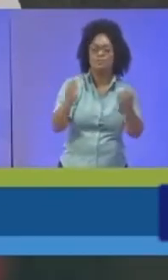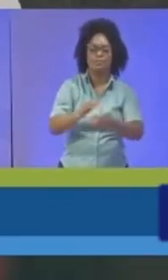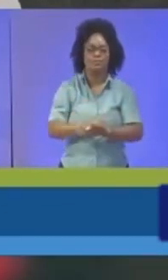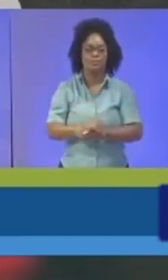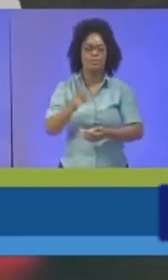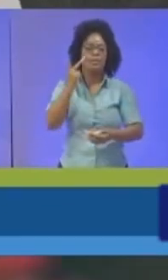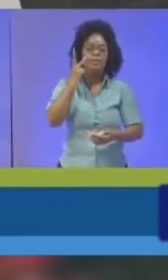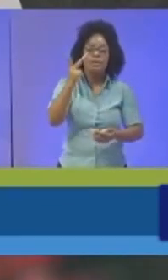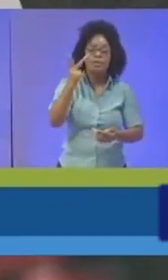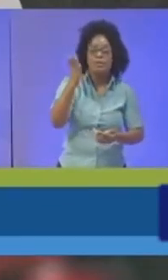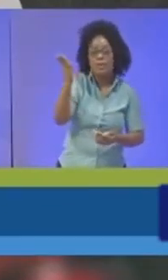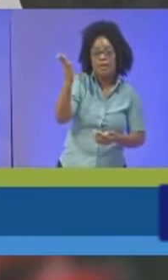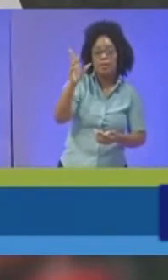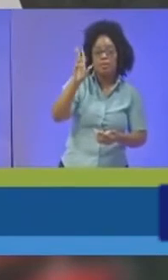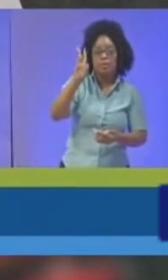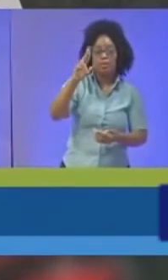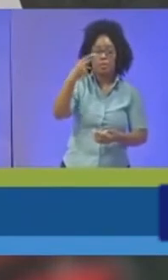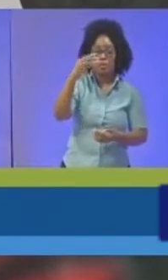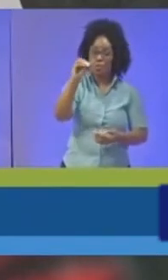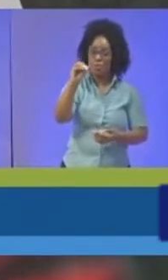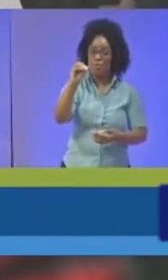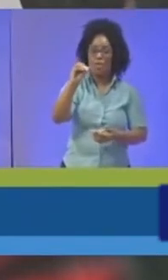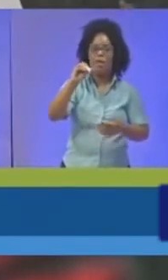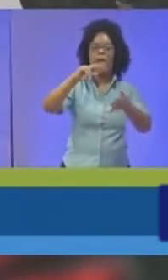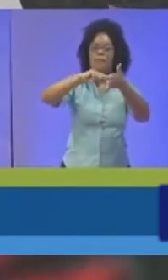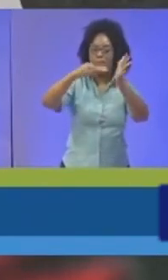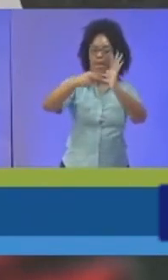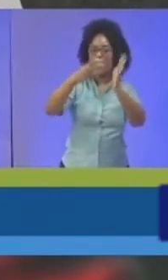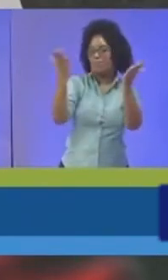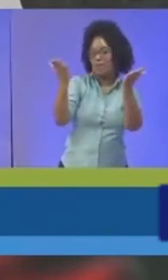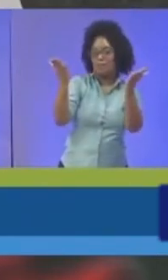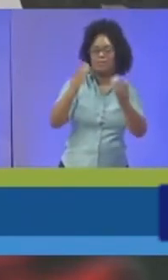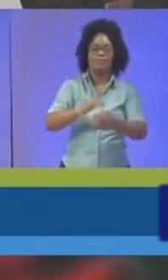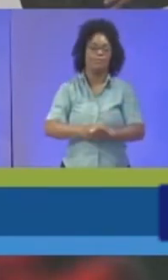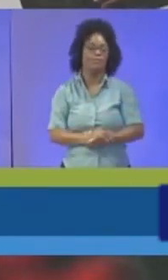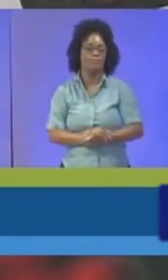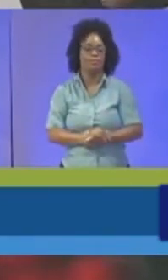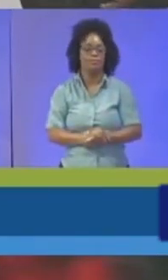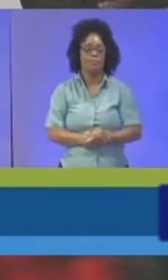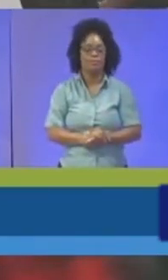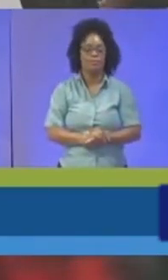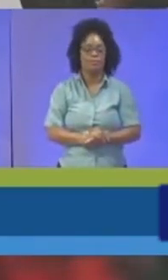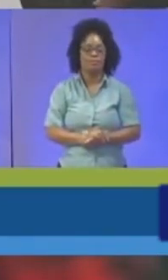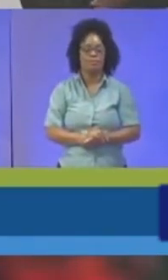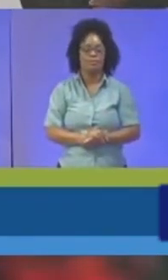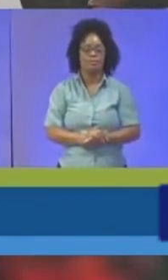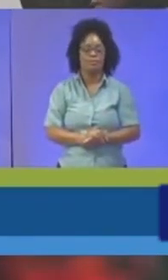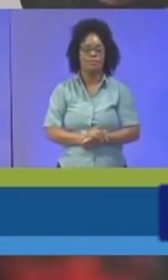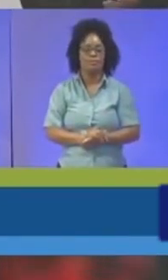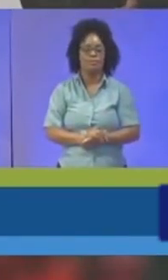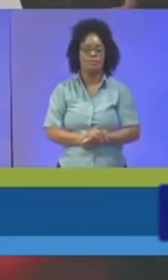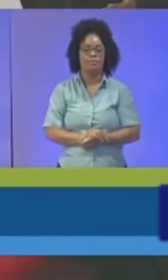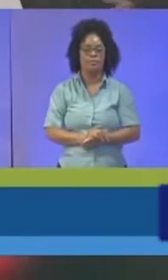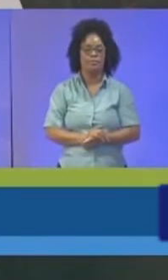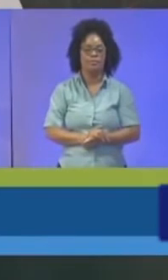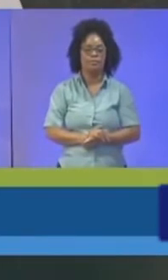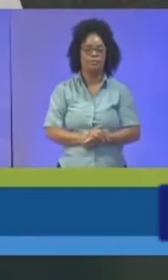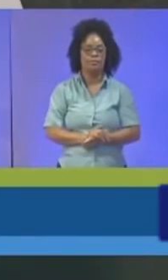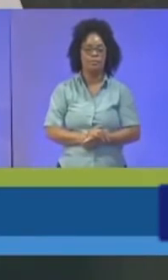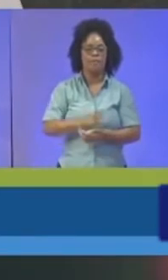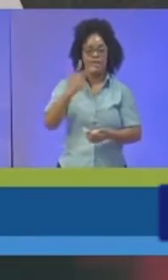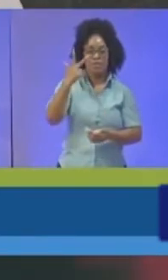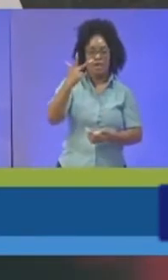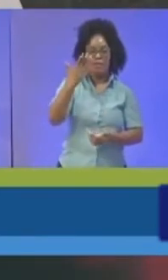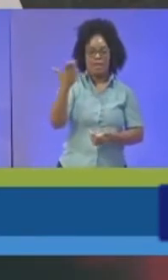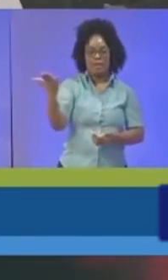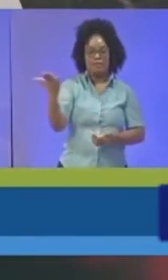see the WHO definition of what is long COVID, but basically the diagnosis is held up by 3 pillars, and